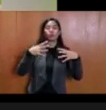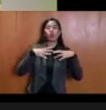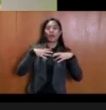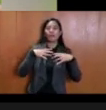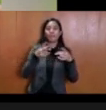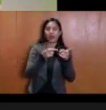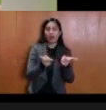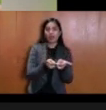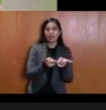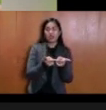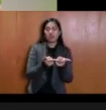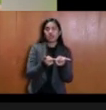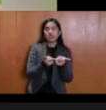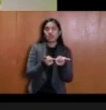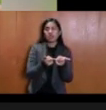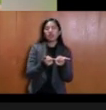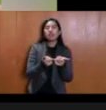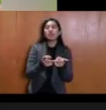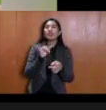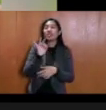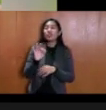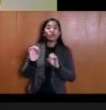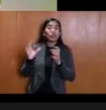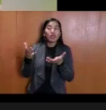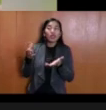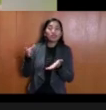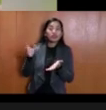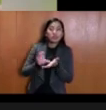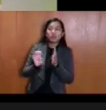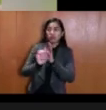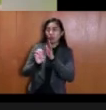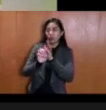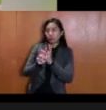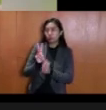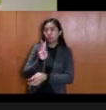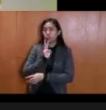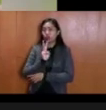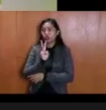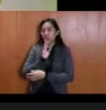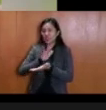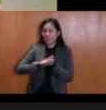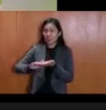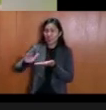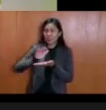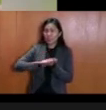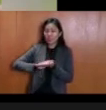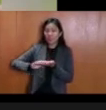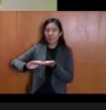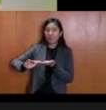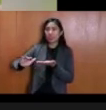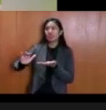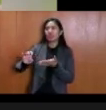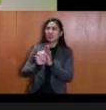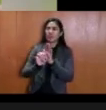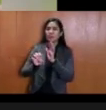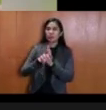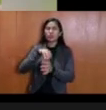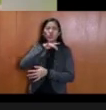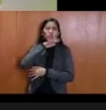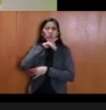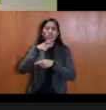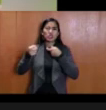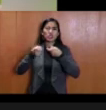because without these investments, let's say in water, sanitation, solid waste